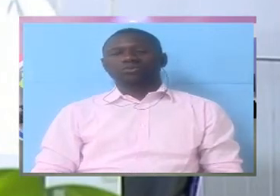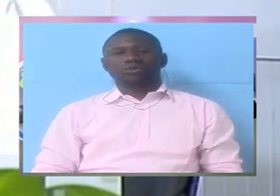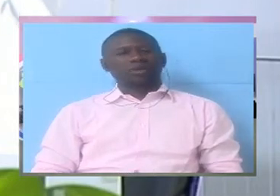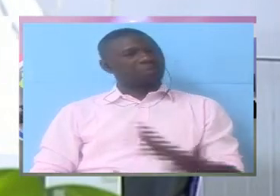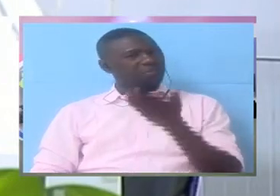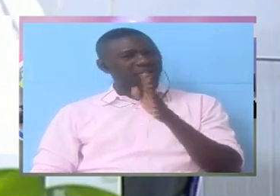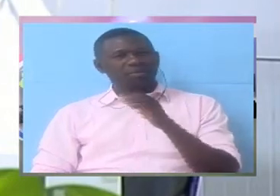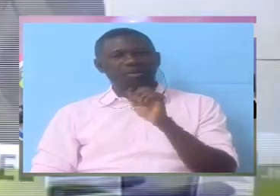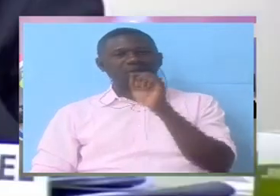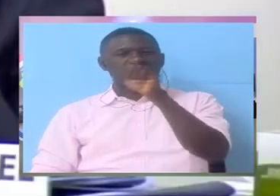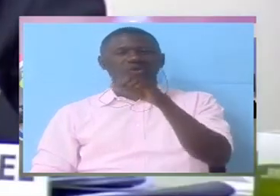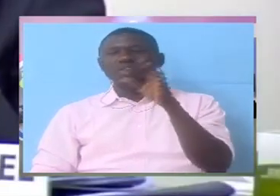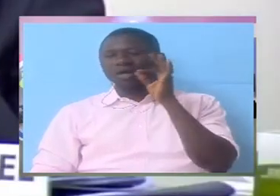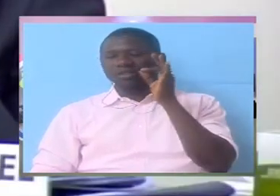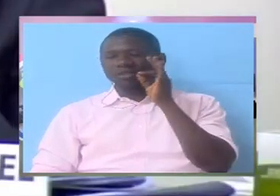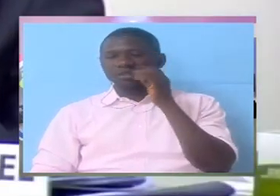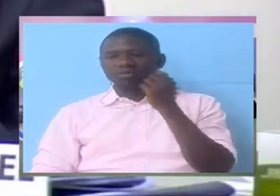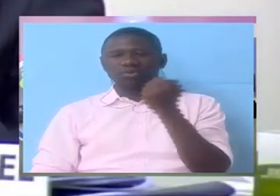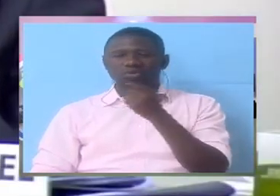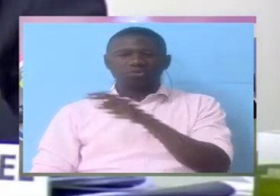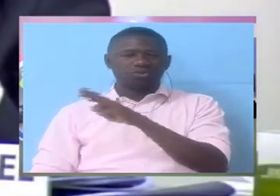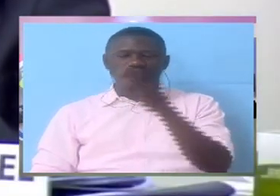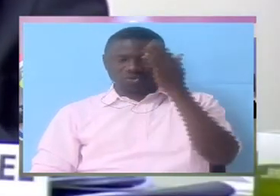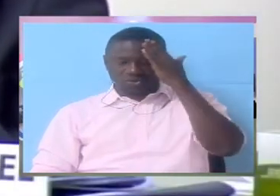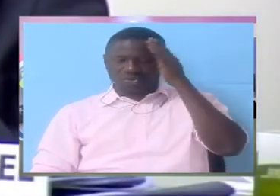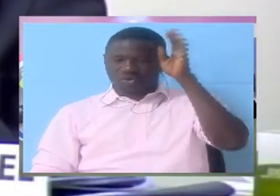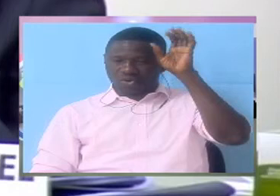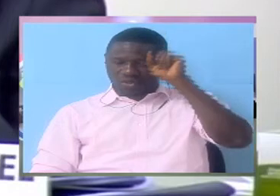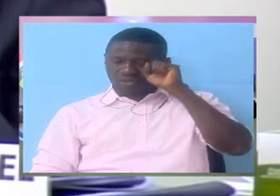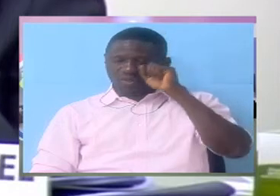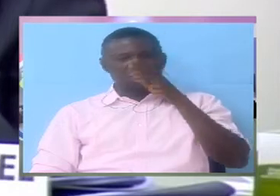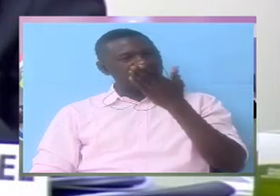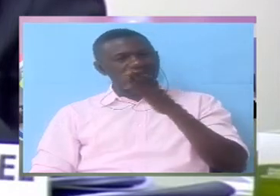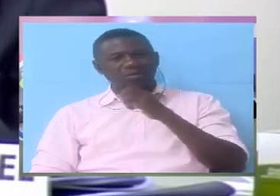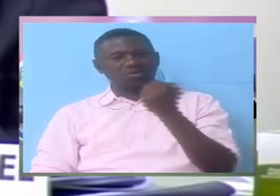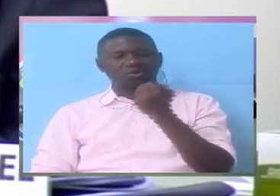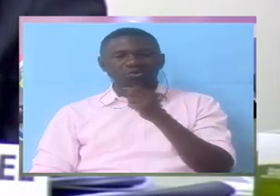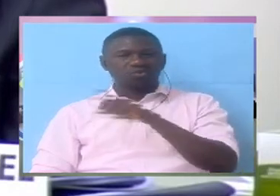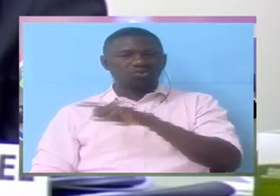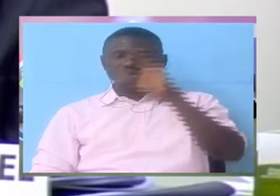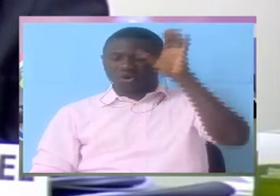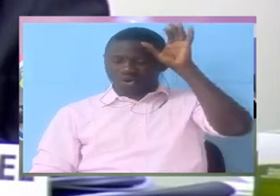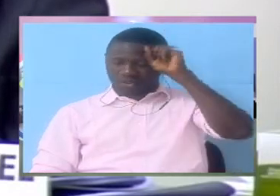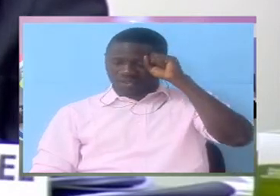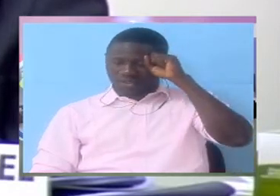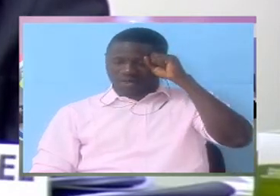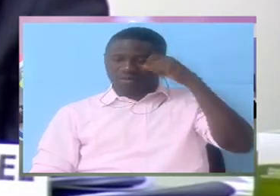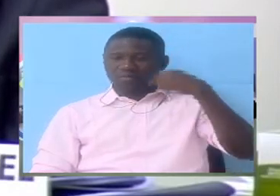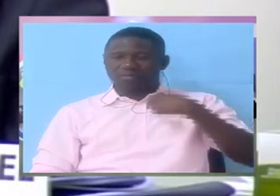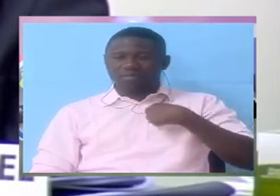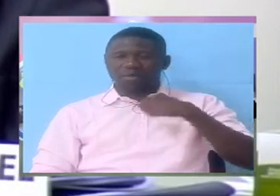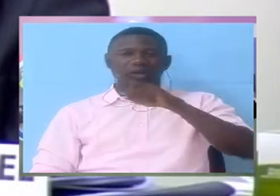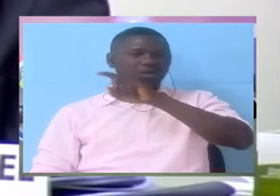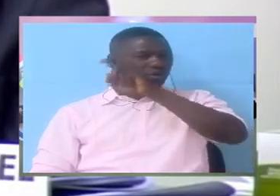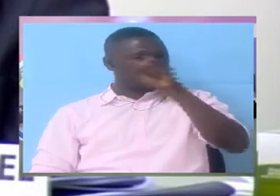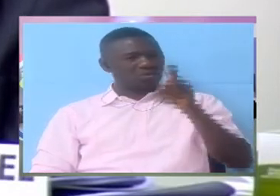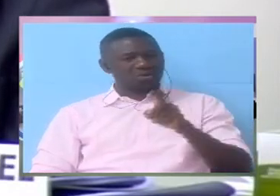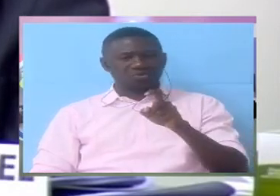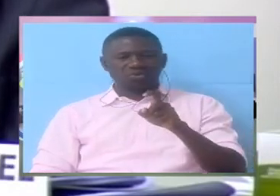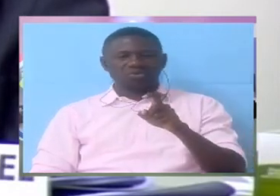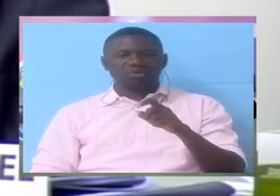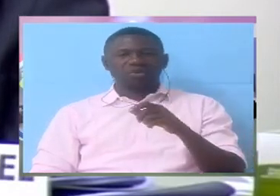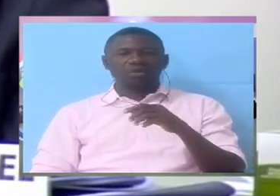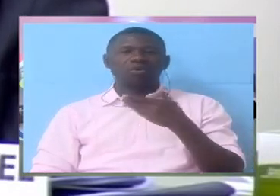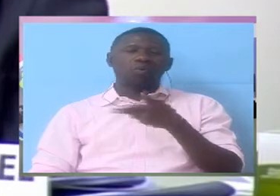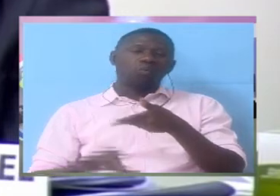your answer is because you do not understand, maybe because you don't understand my question. Asikeno ila njabiro nyi kamendi asikeno nanyi ninkaro